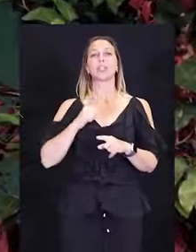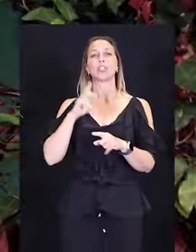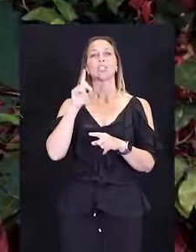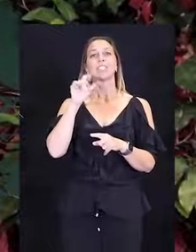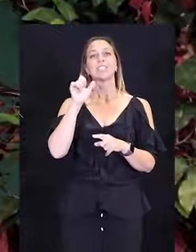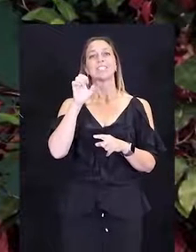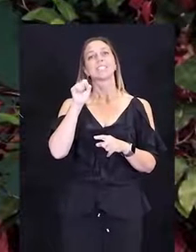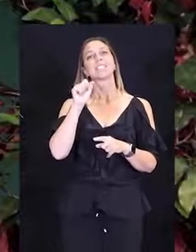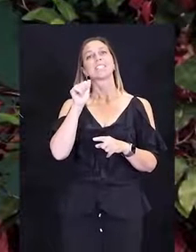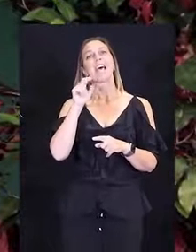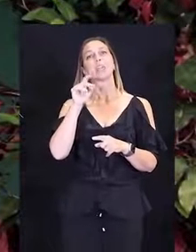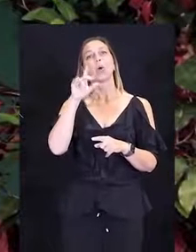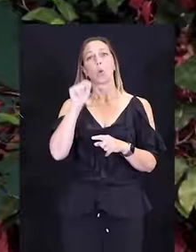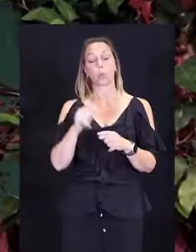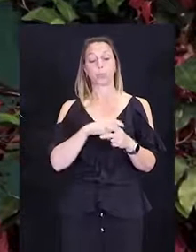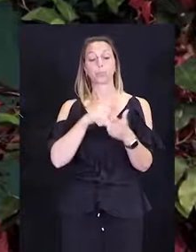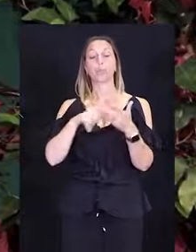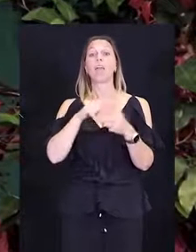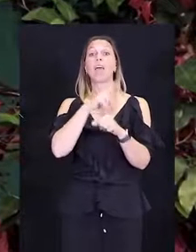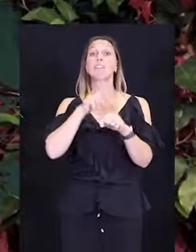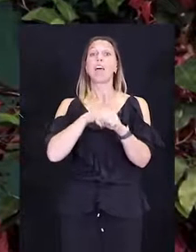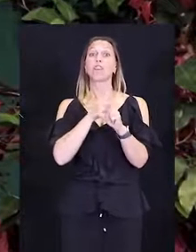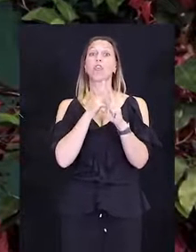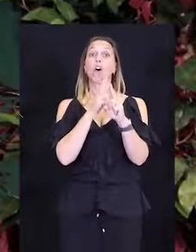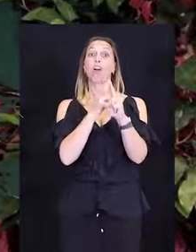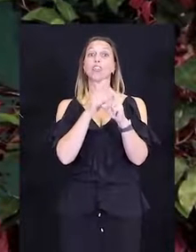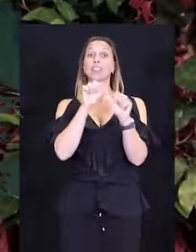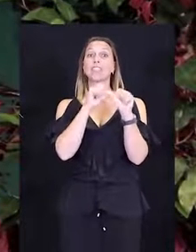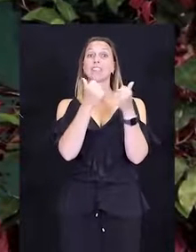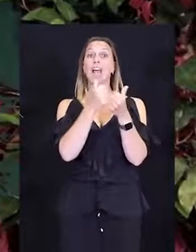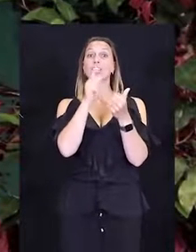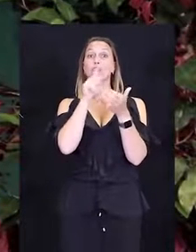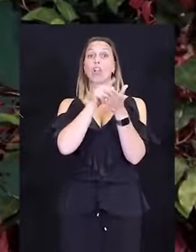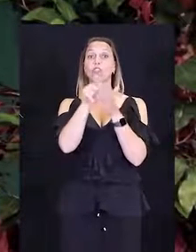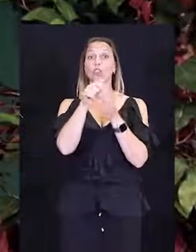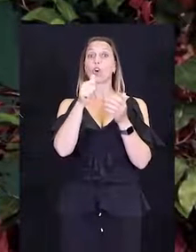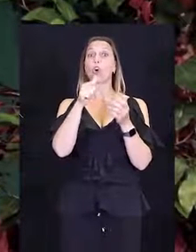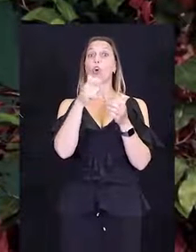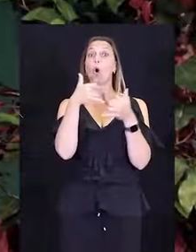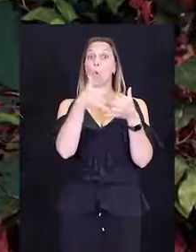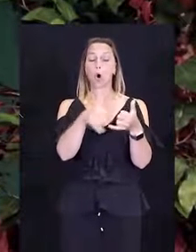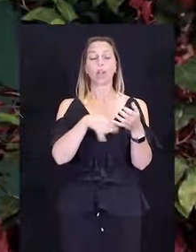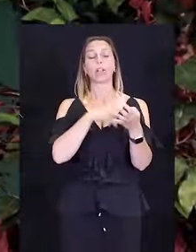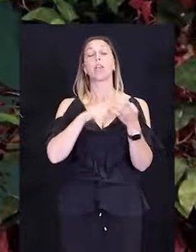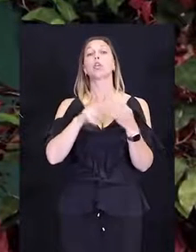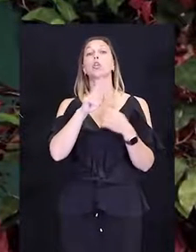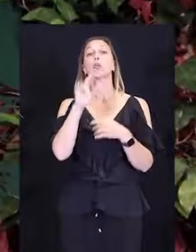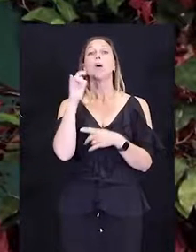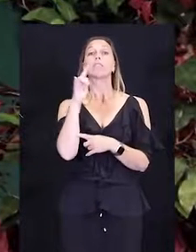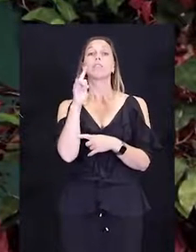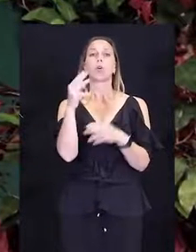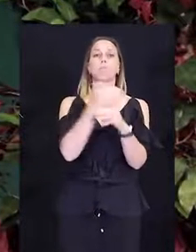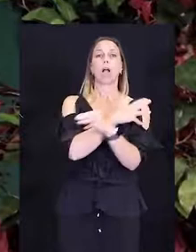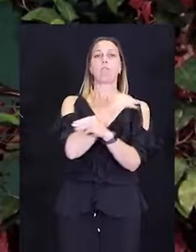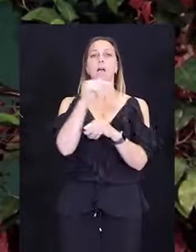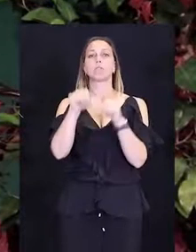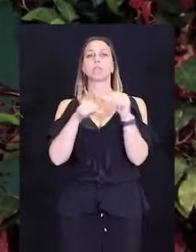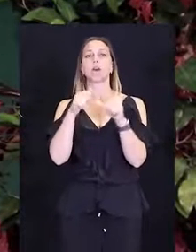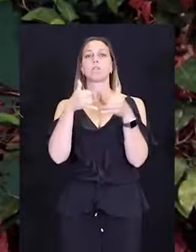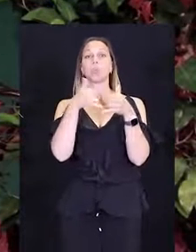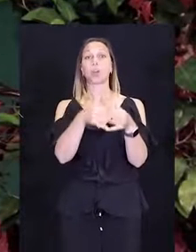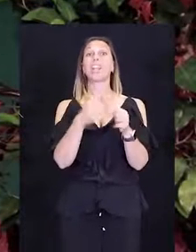John D. DeSanto, the National Honor Society Treasurer Award, and the U.S. Air Force Math and Science